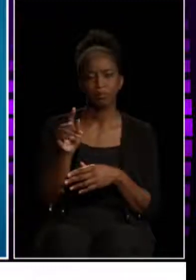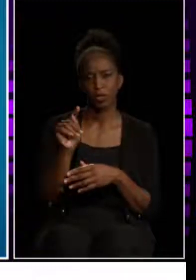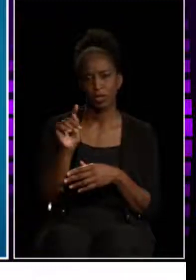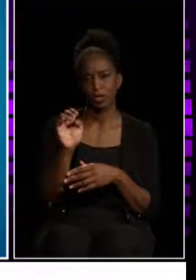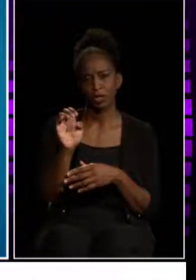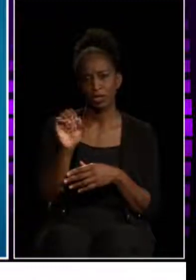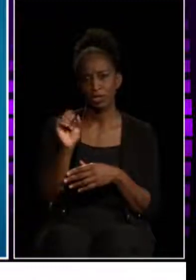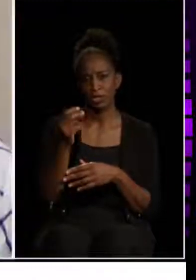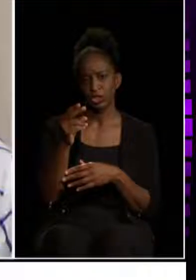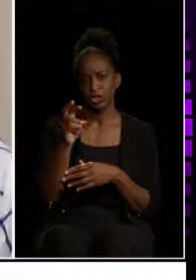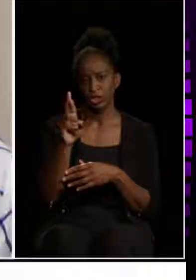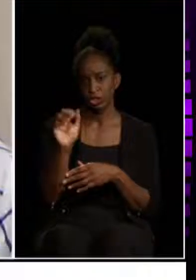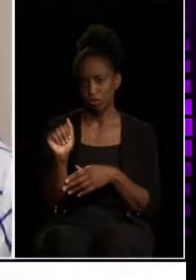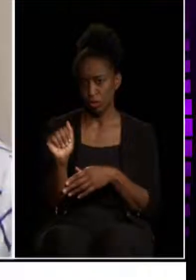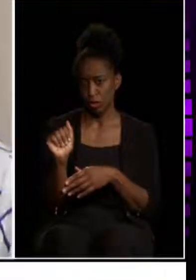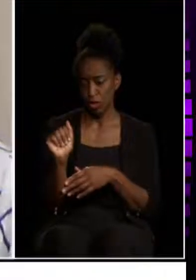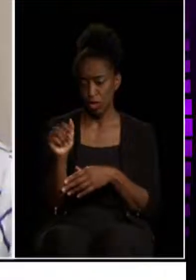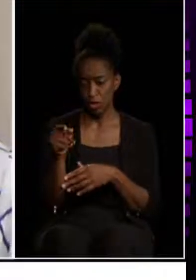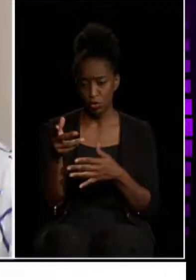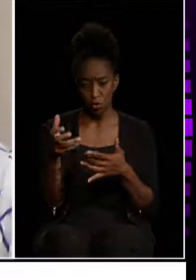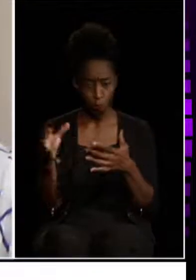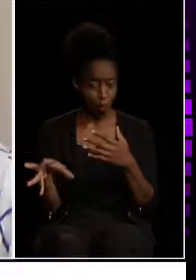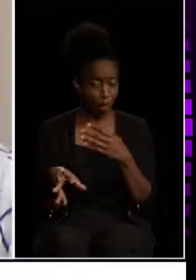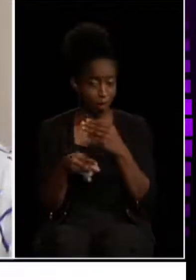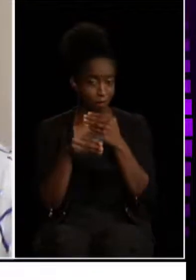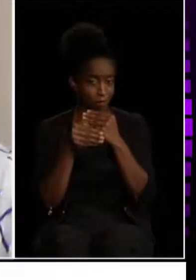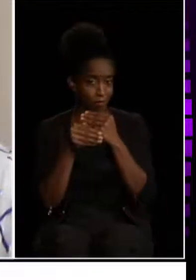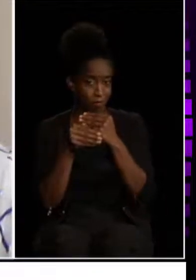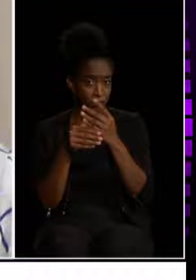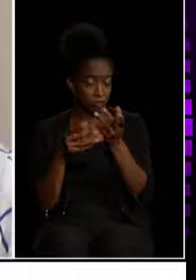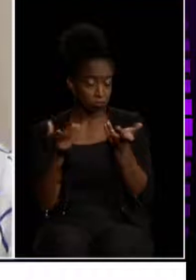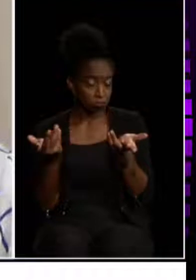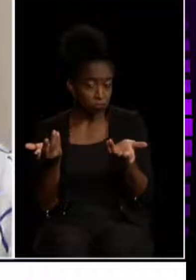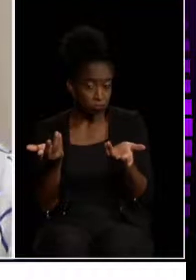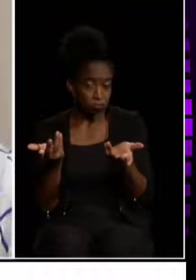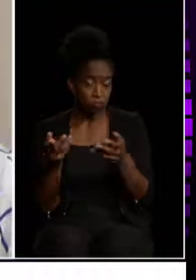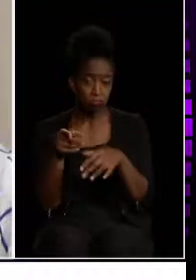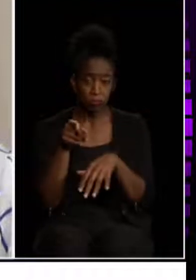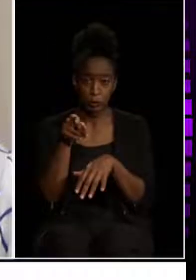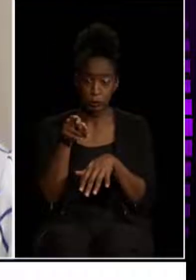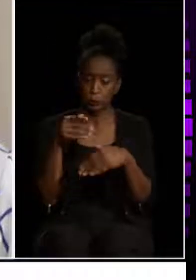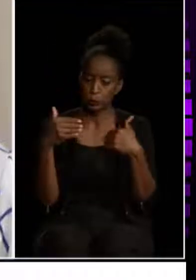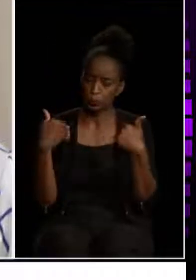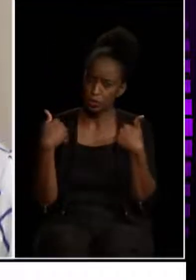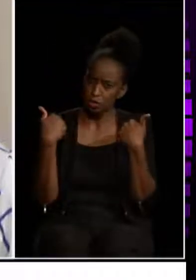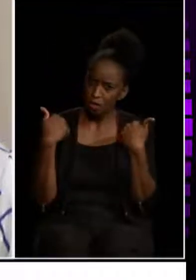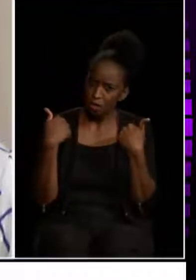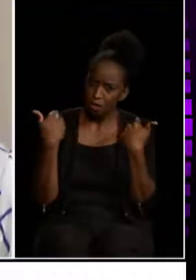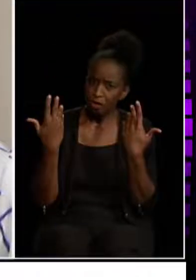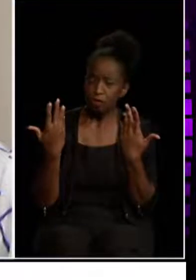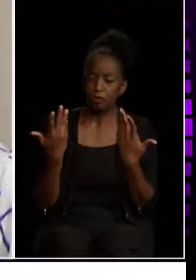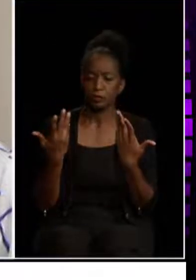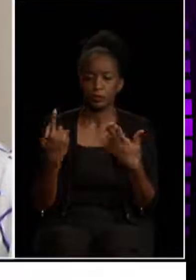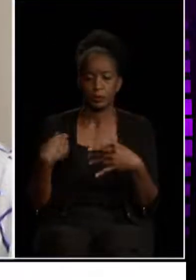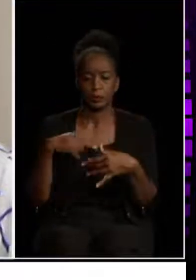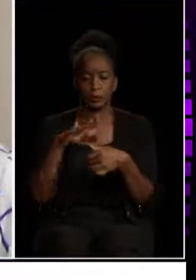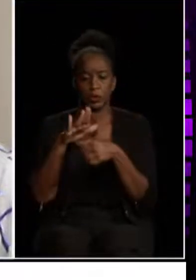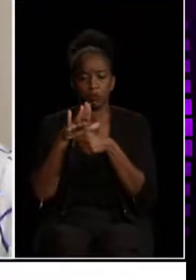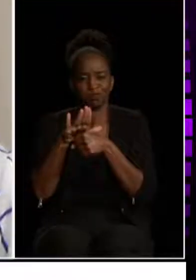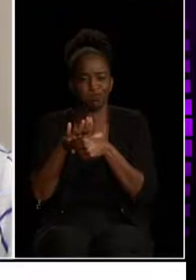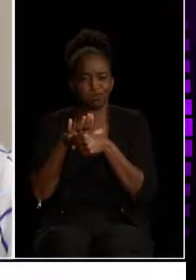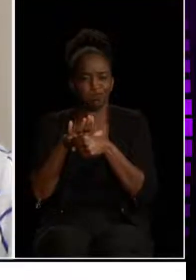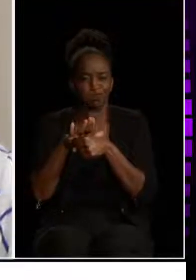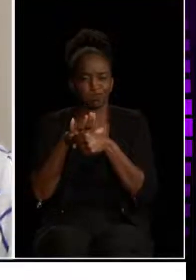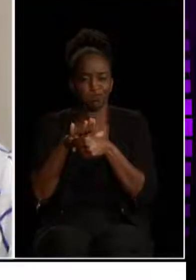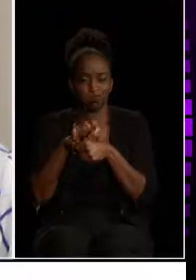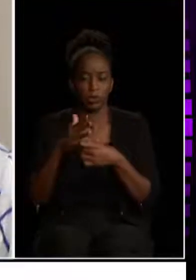anything that you would like to chime in with? Especially as a younger person, you know, there's a lot more pressures on us today than people